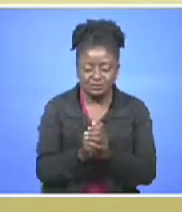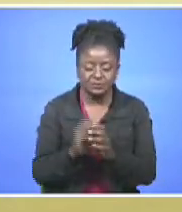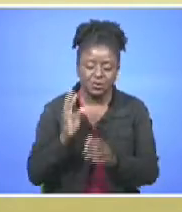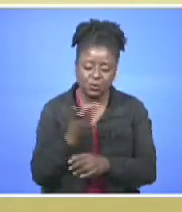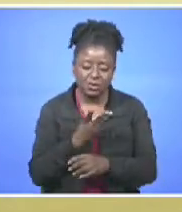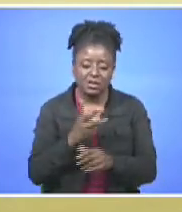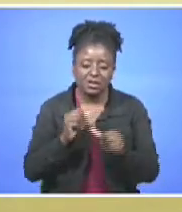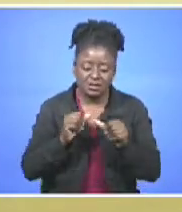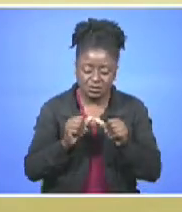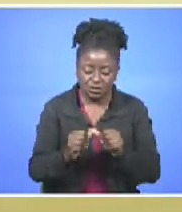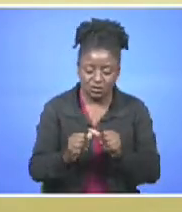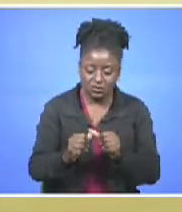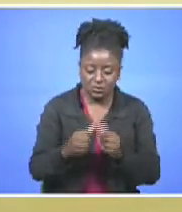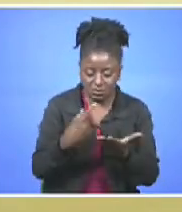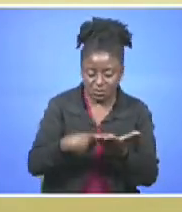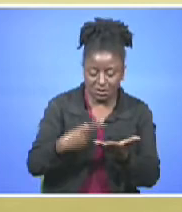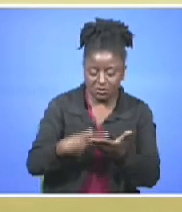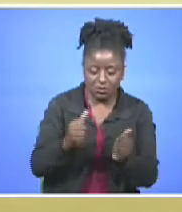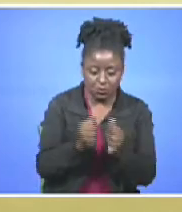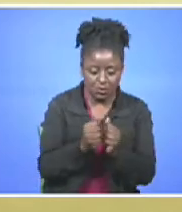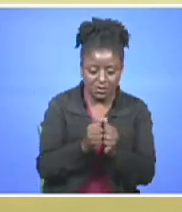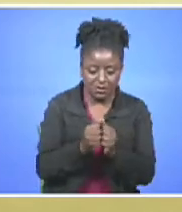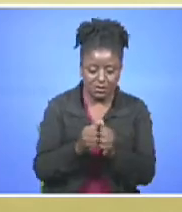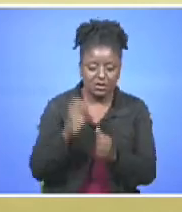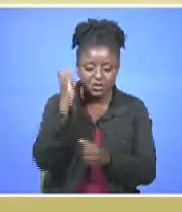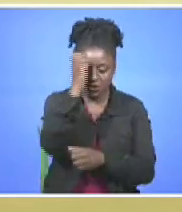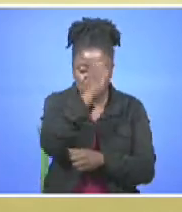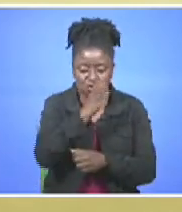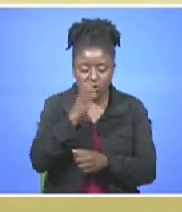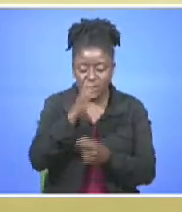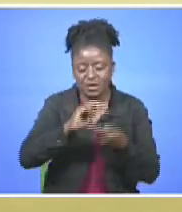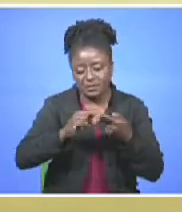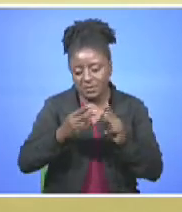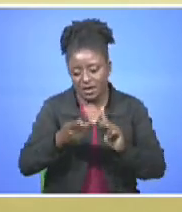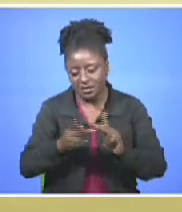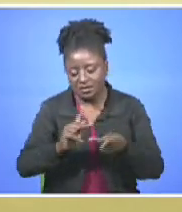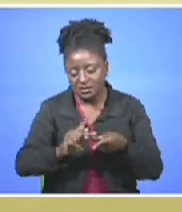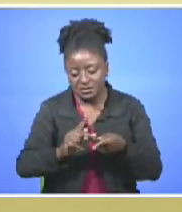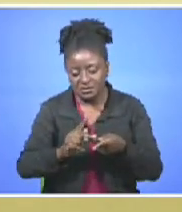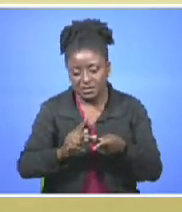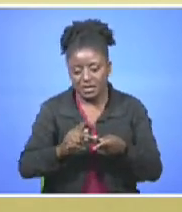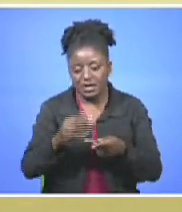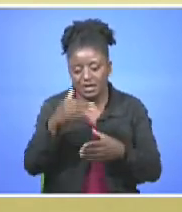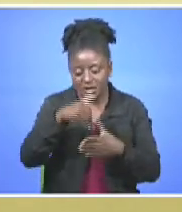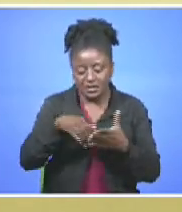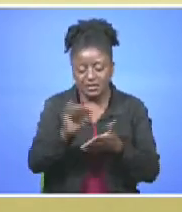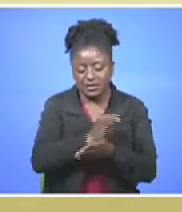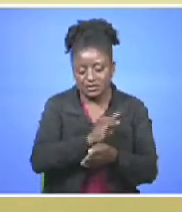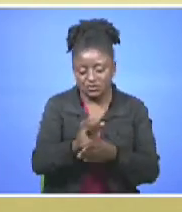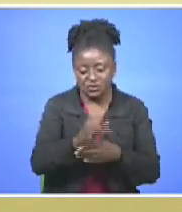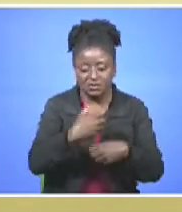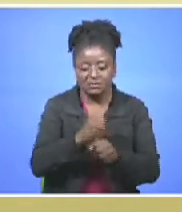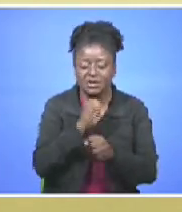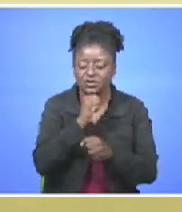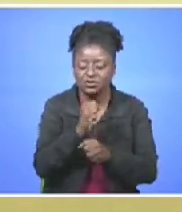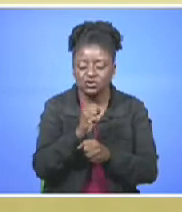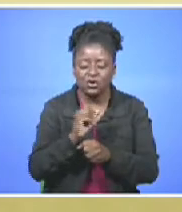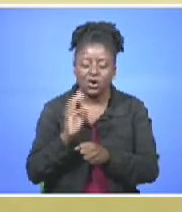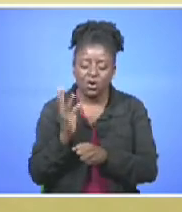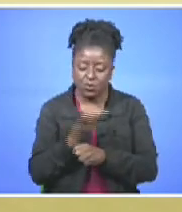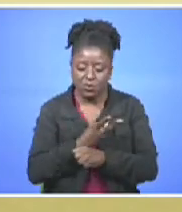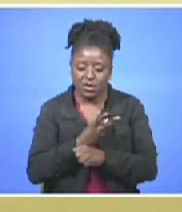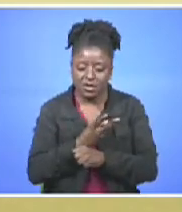partners and with the industry to ensure that we are keeping abreast of changes that are